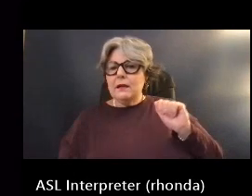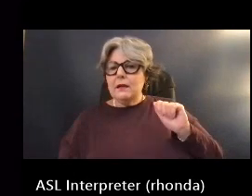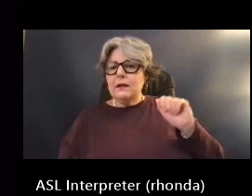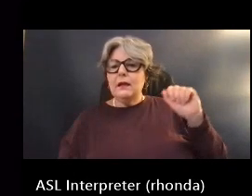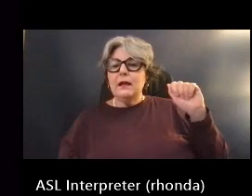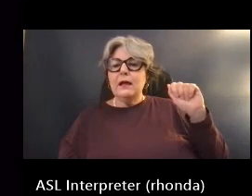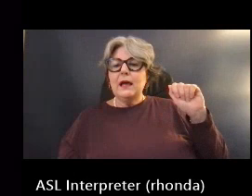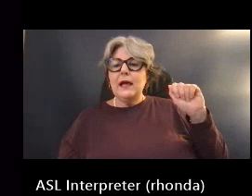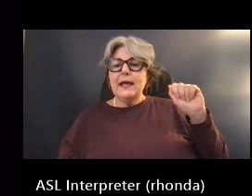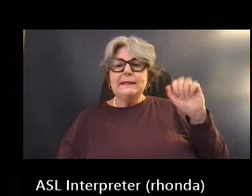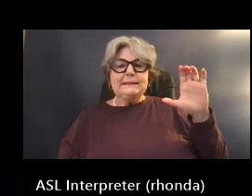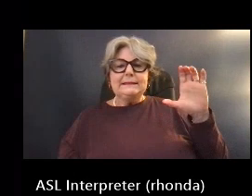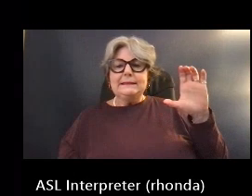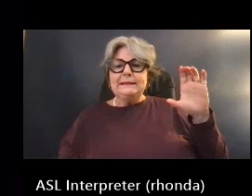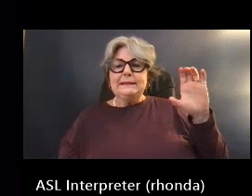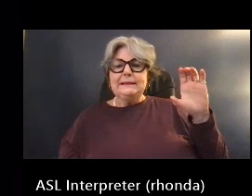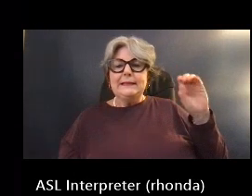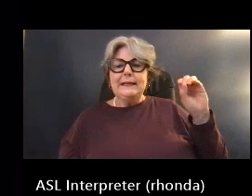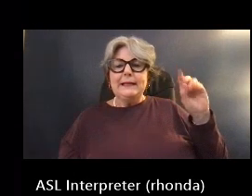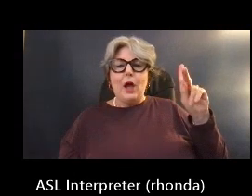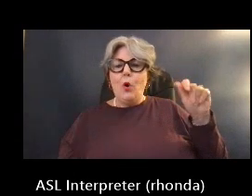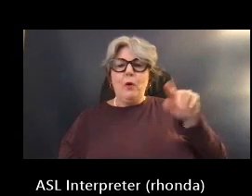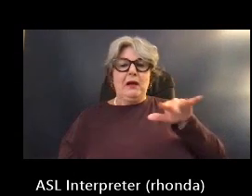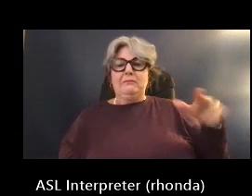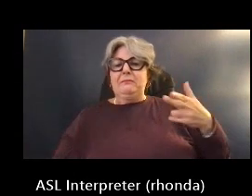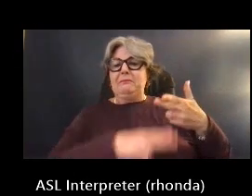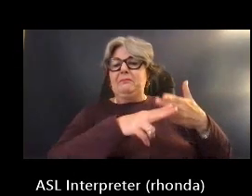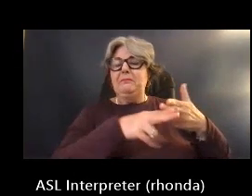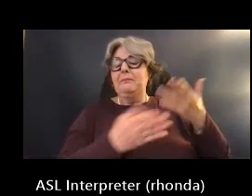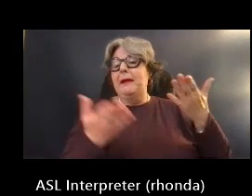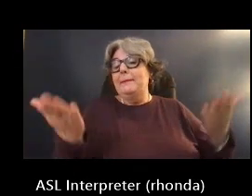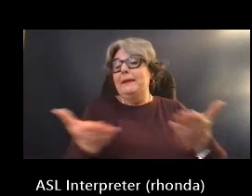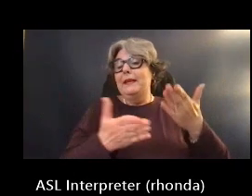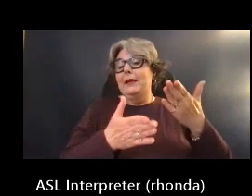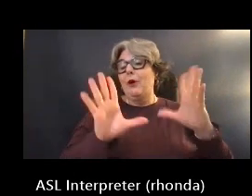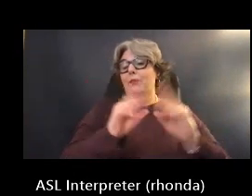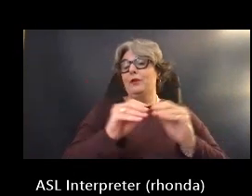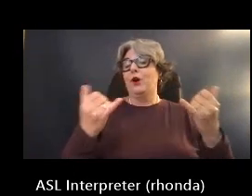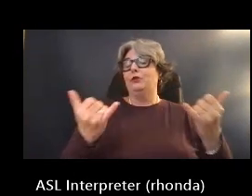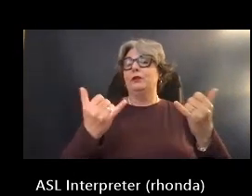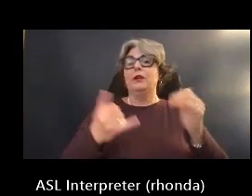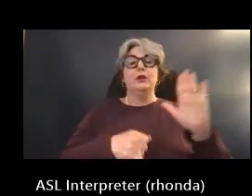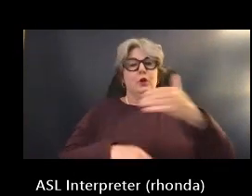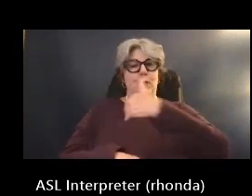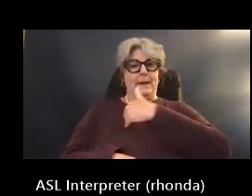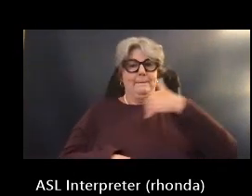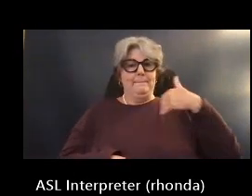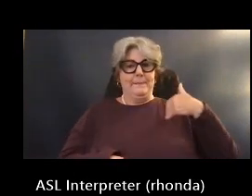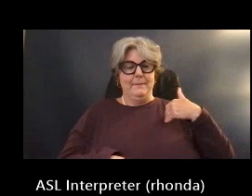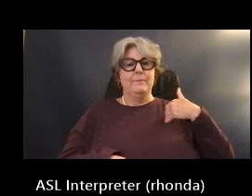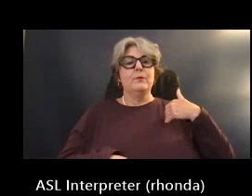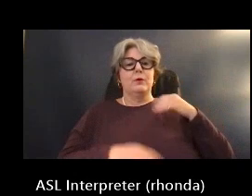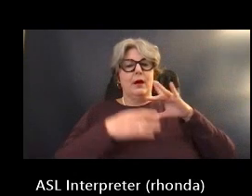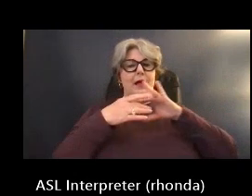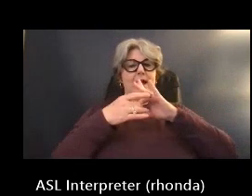Mocha. Help me out with you. I saw that you may be on the call. You're a member of the club, the